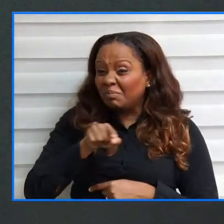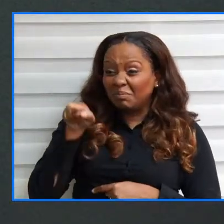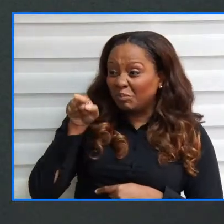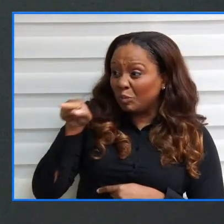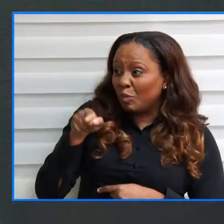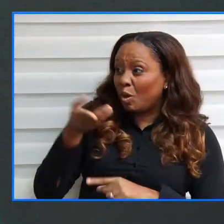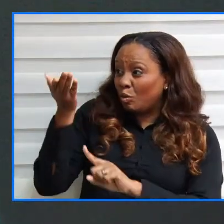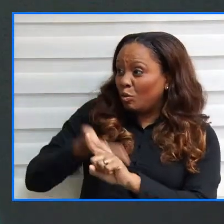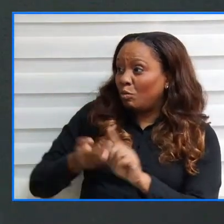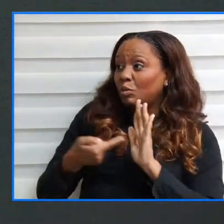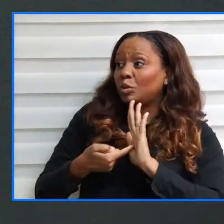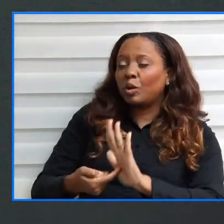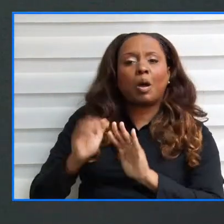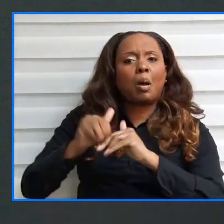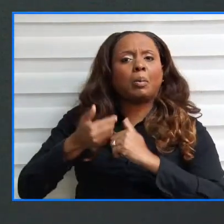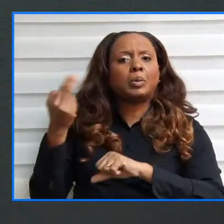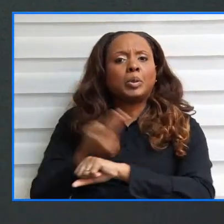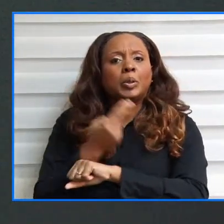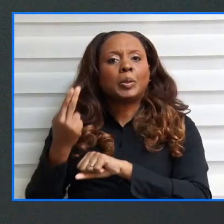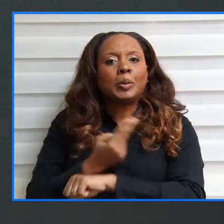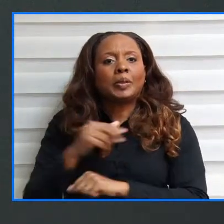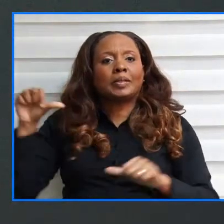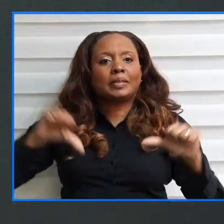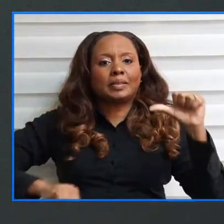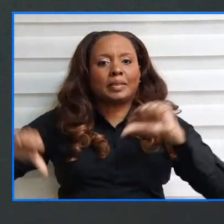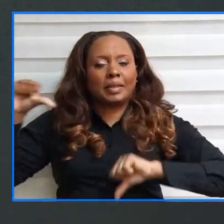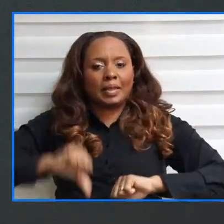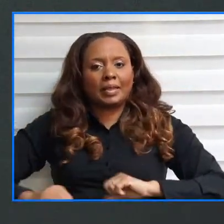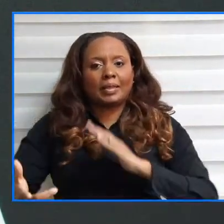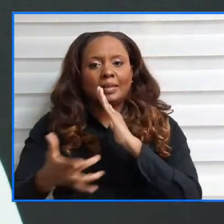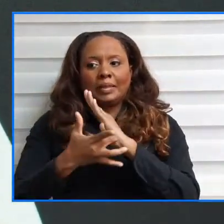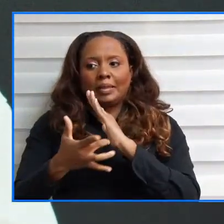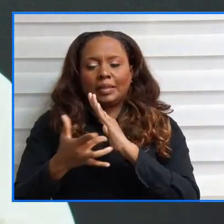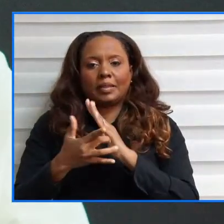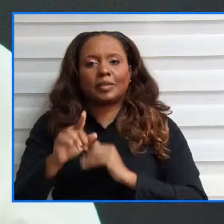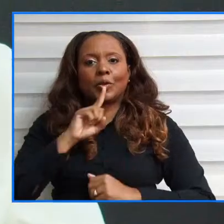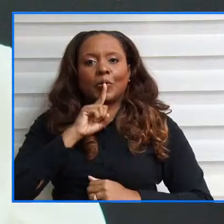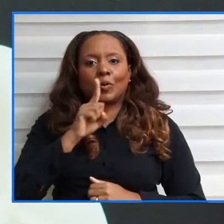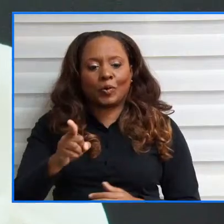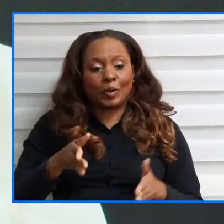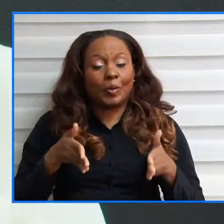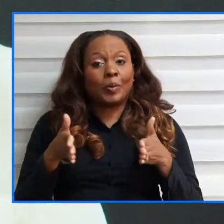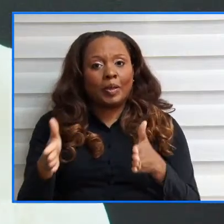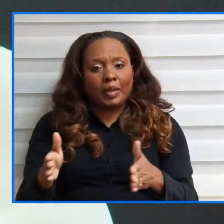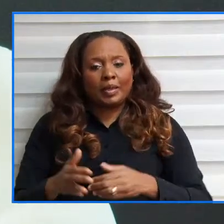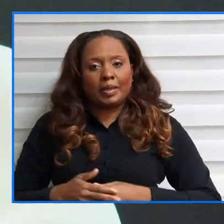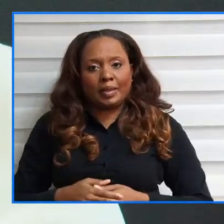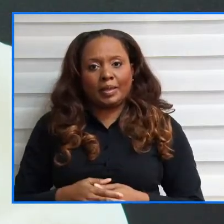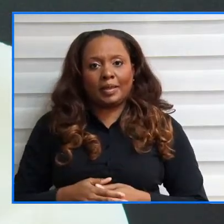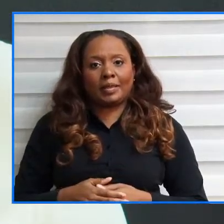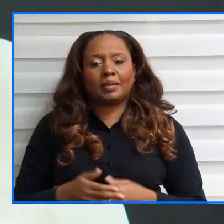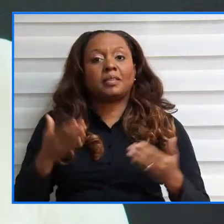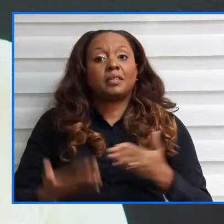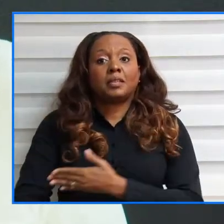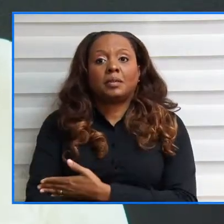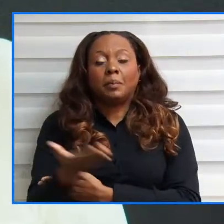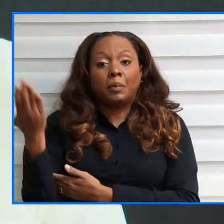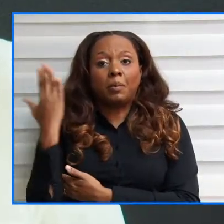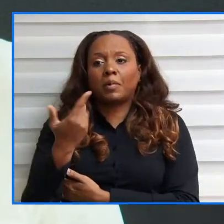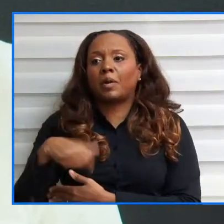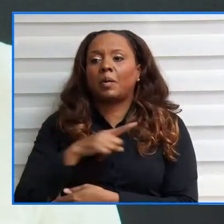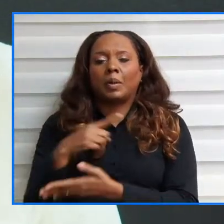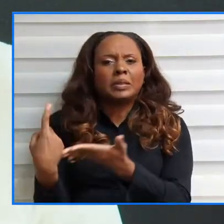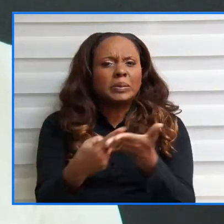of science and technology in development in a very real and tangible way. This morning we discussed at length a number